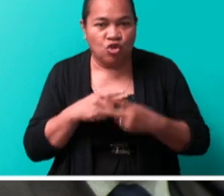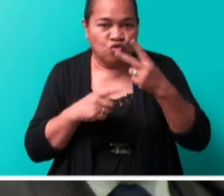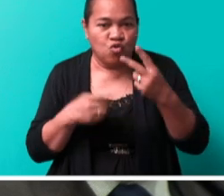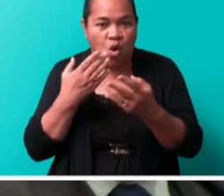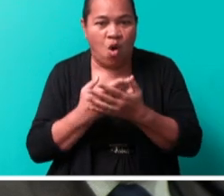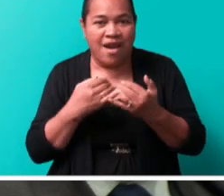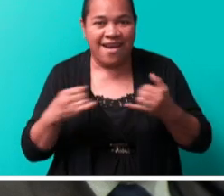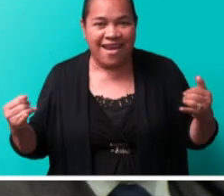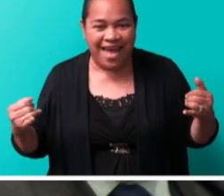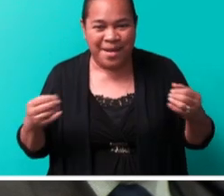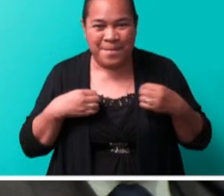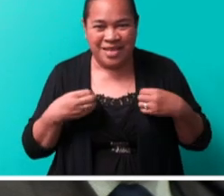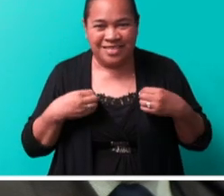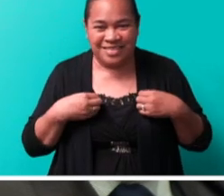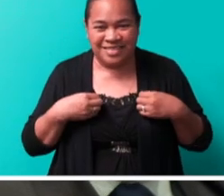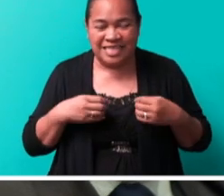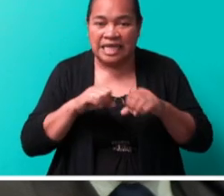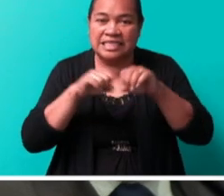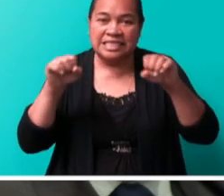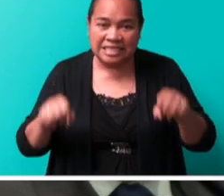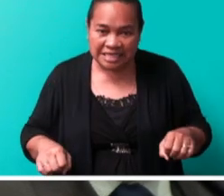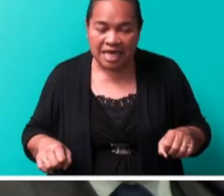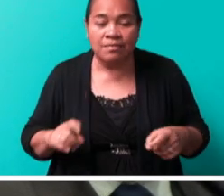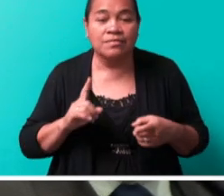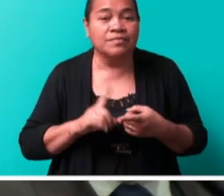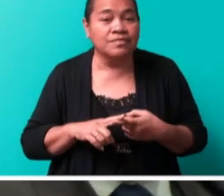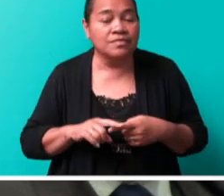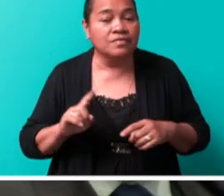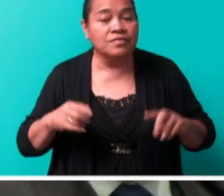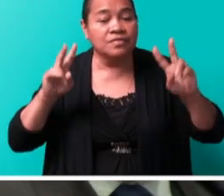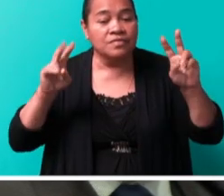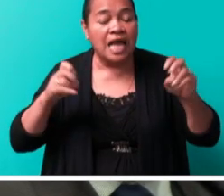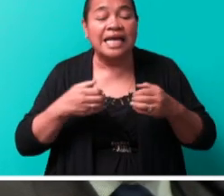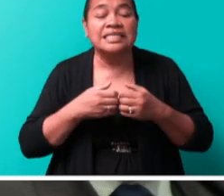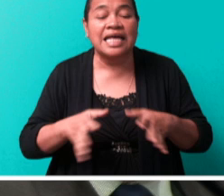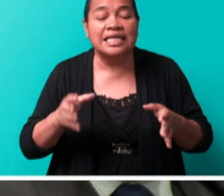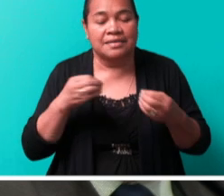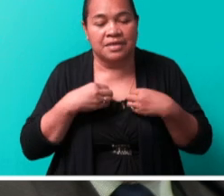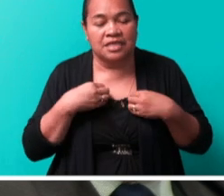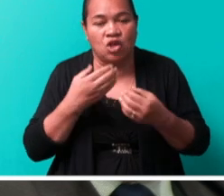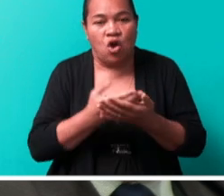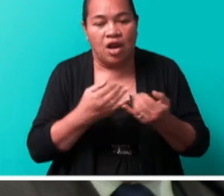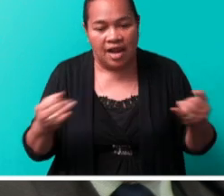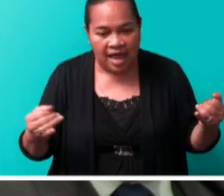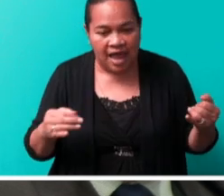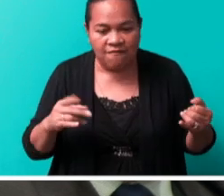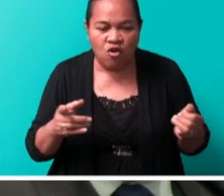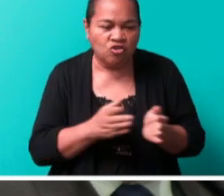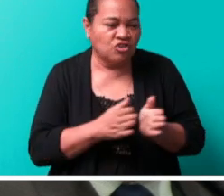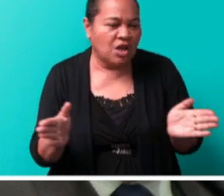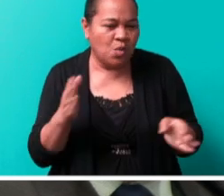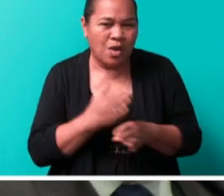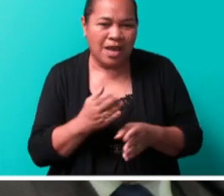business platform inspection systems, which are starting a business online for general workplace